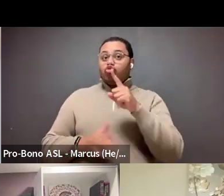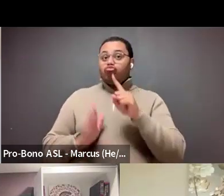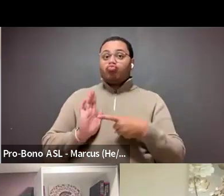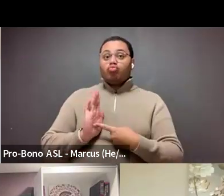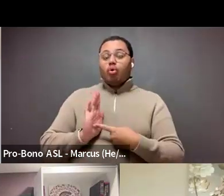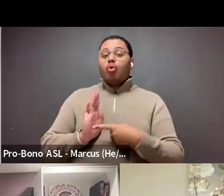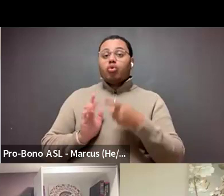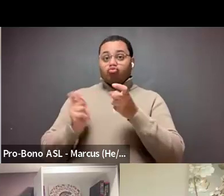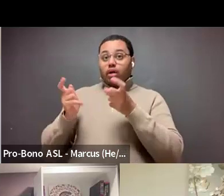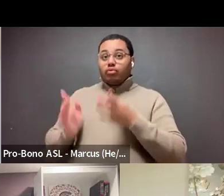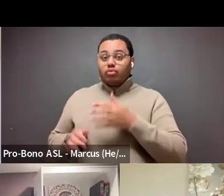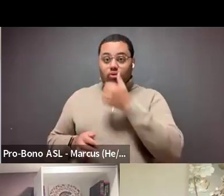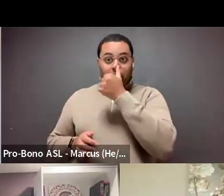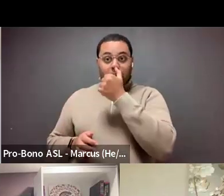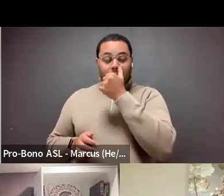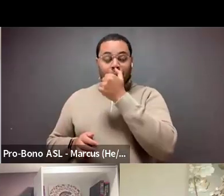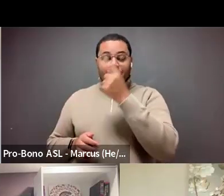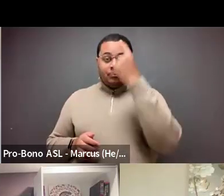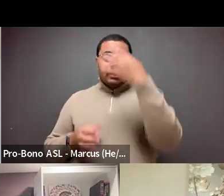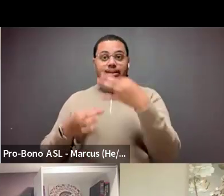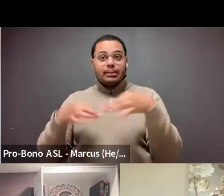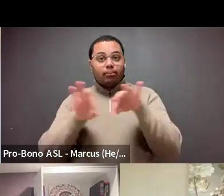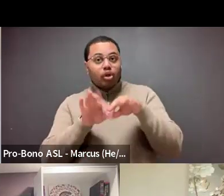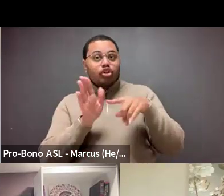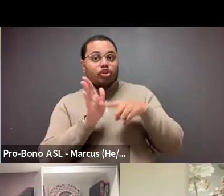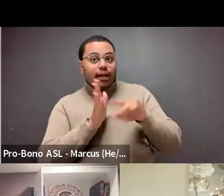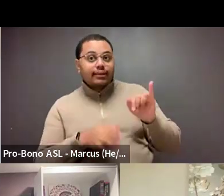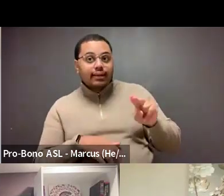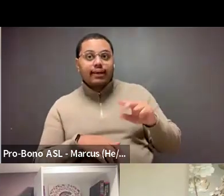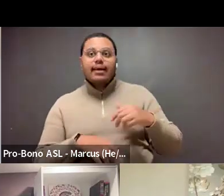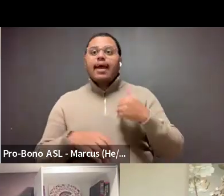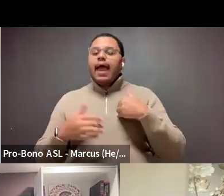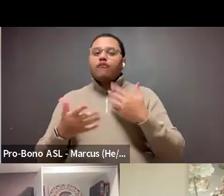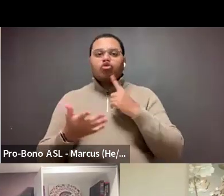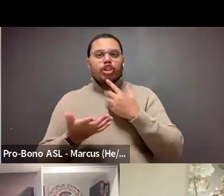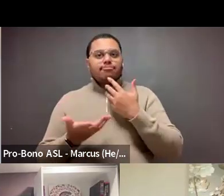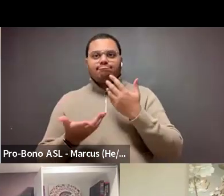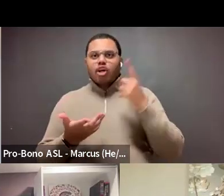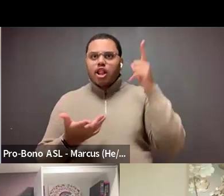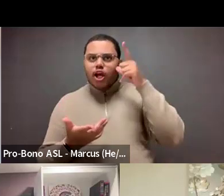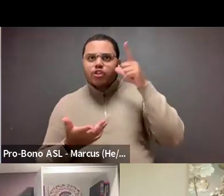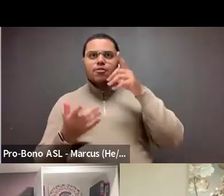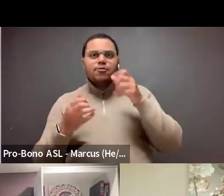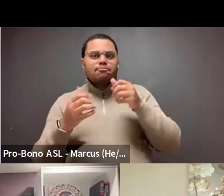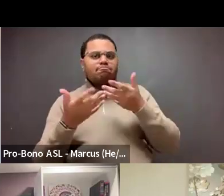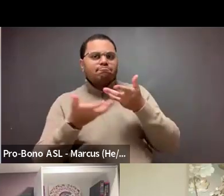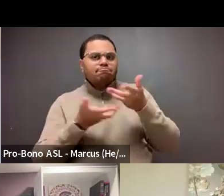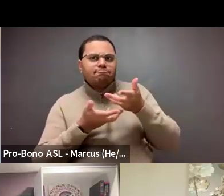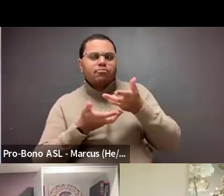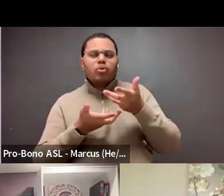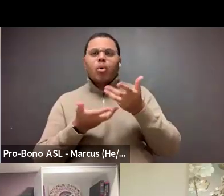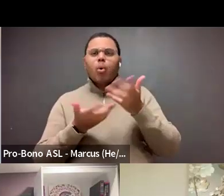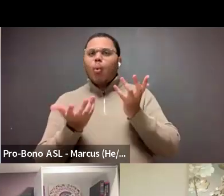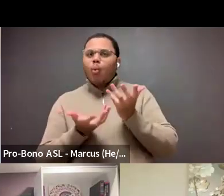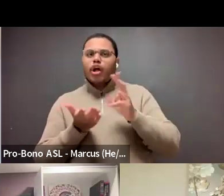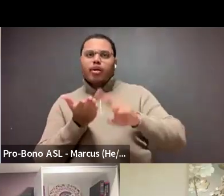the director, I think it's really important to check in and have a very logical logistics. Like, what does your